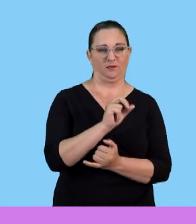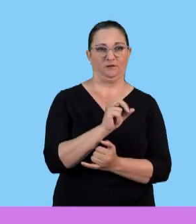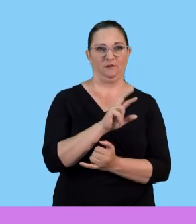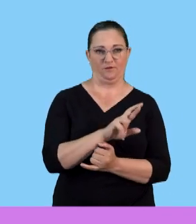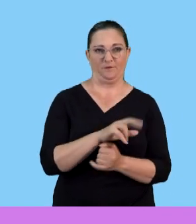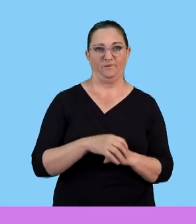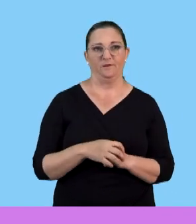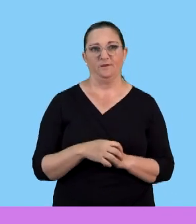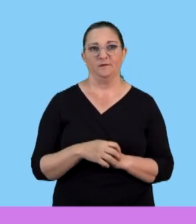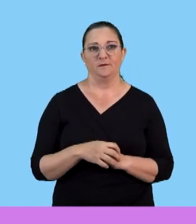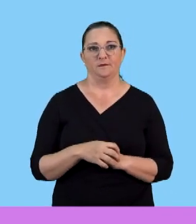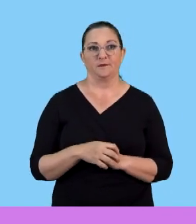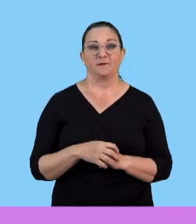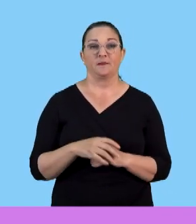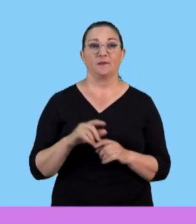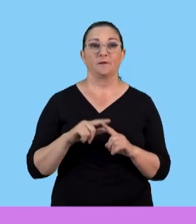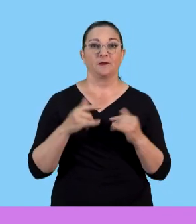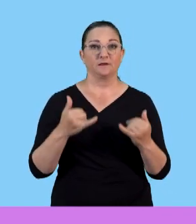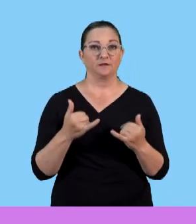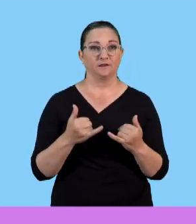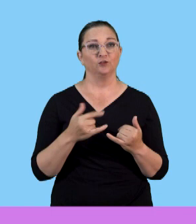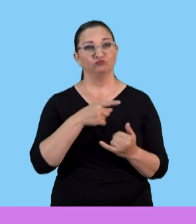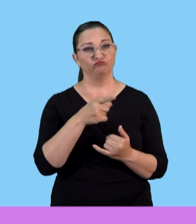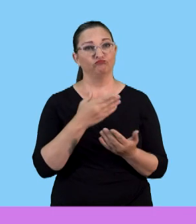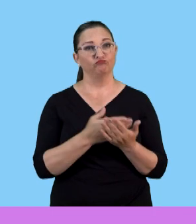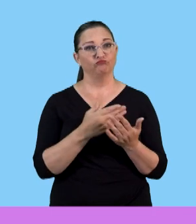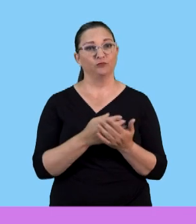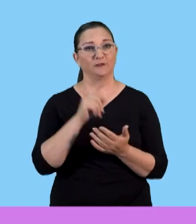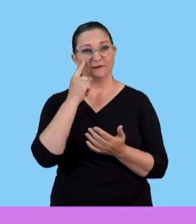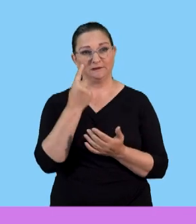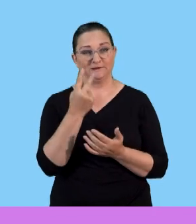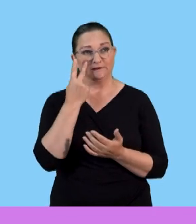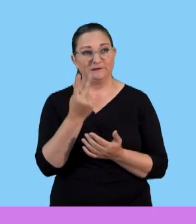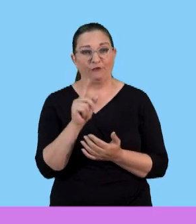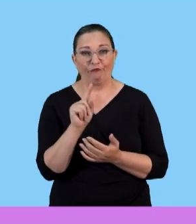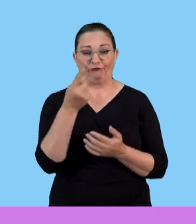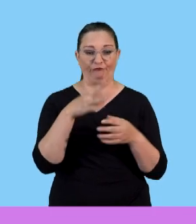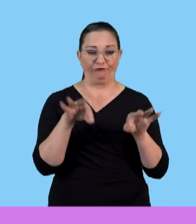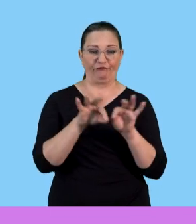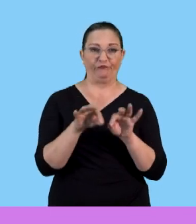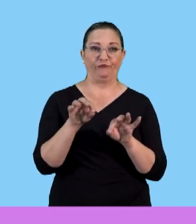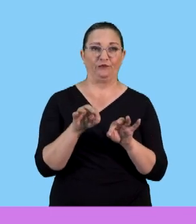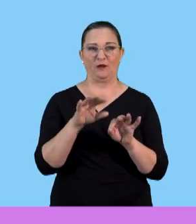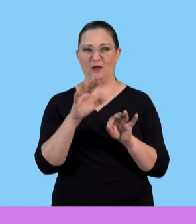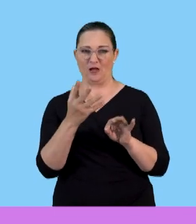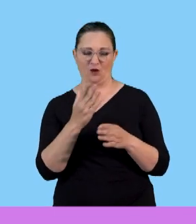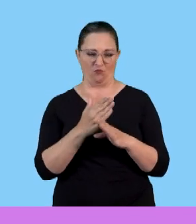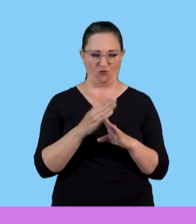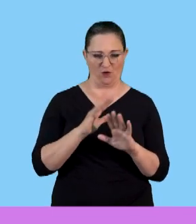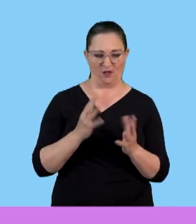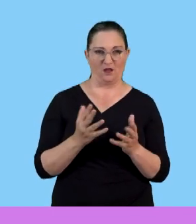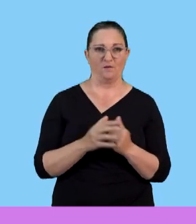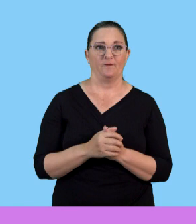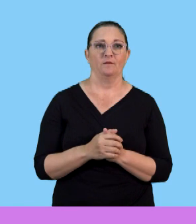80 rand. Looking at this given context, you can start by checking the first value as to how it was